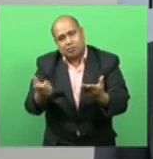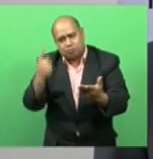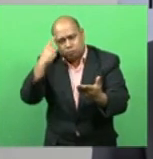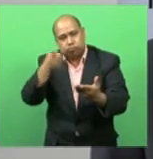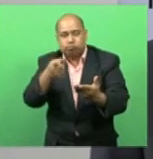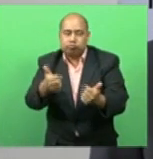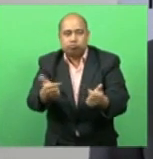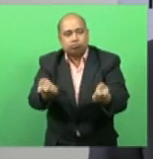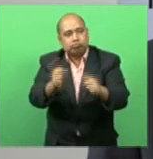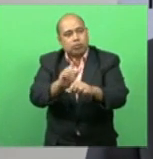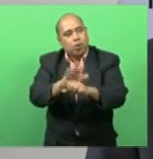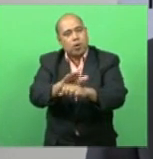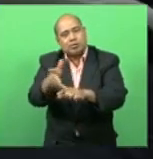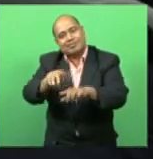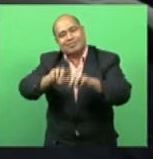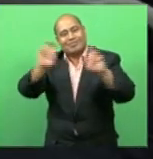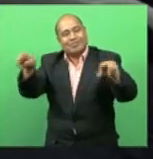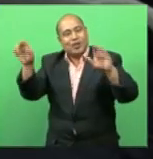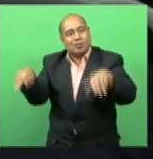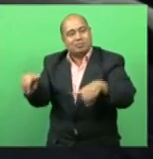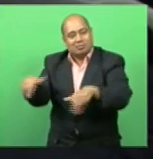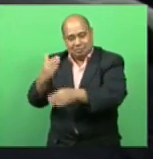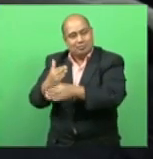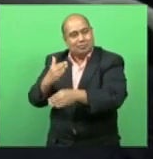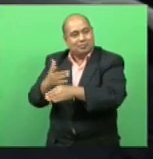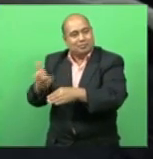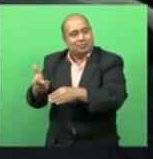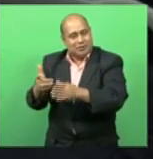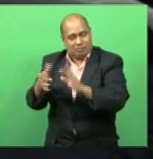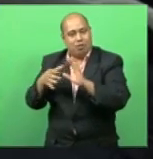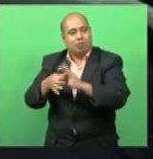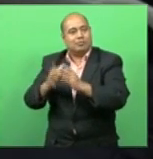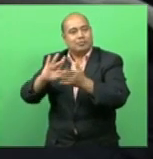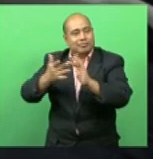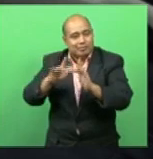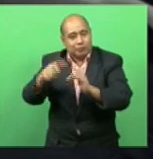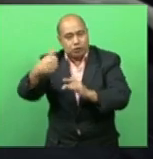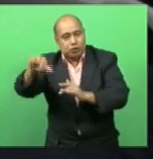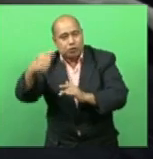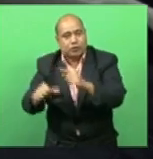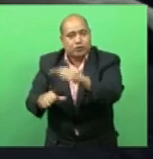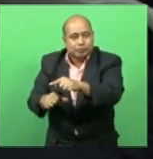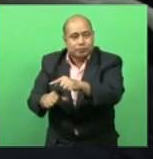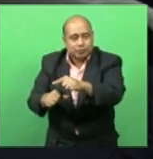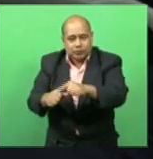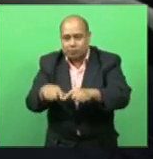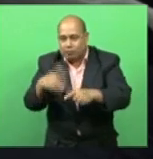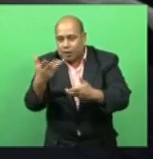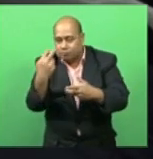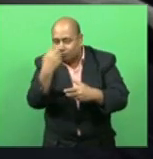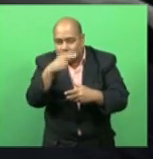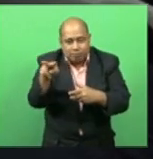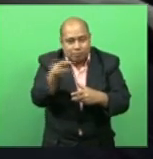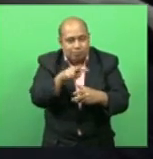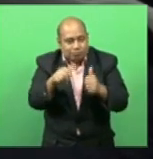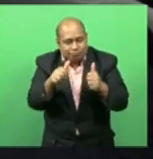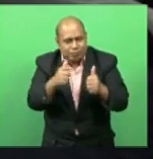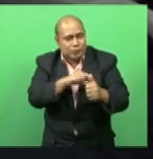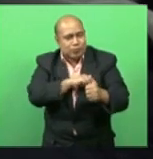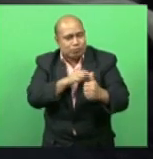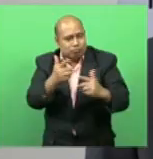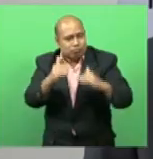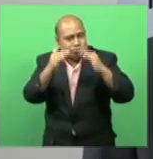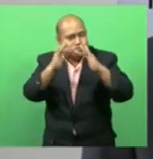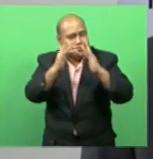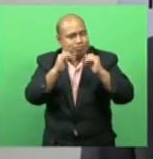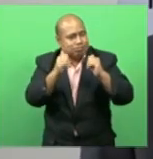traffic from more residential areas. Mohammed says they are consistently monitoring network quality during this period to avoid connectivity